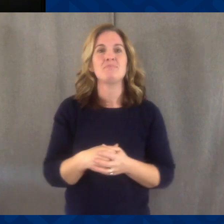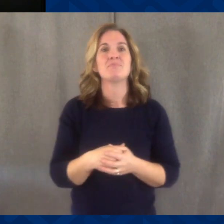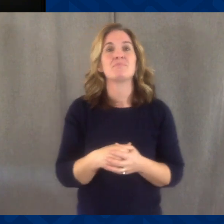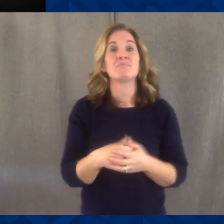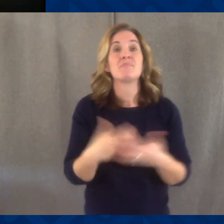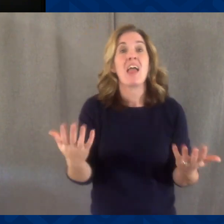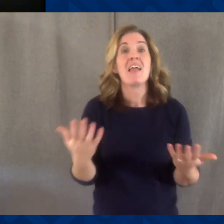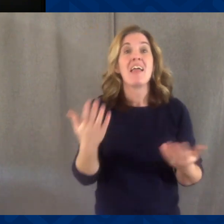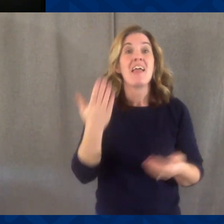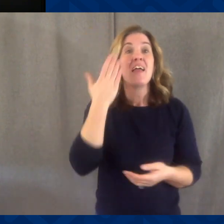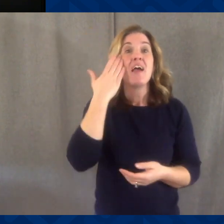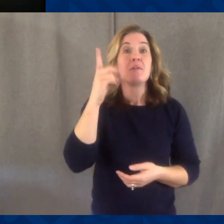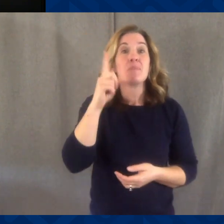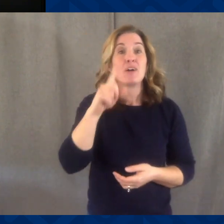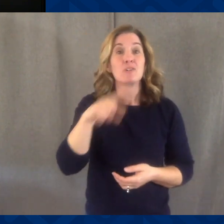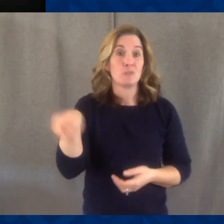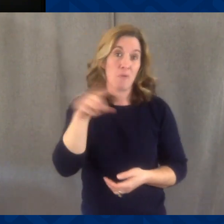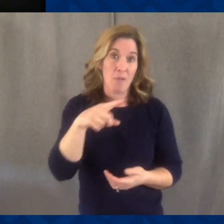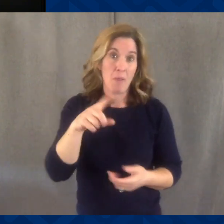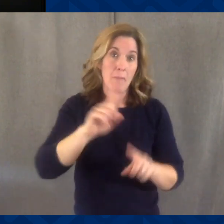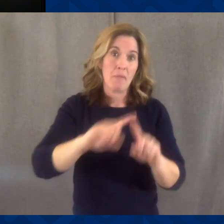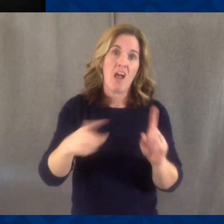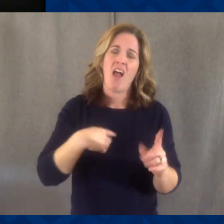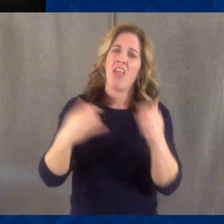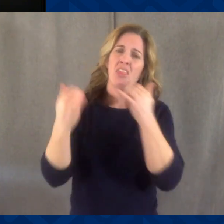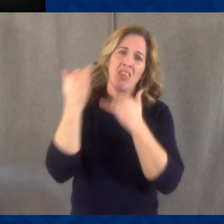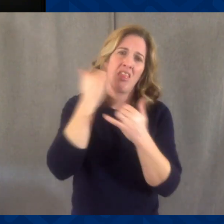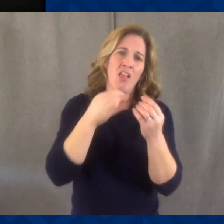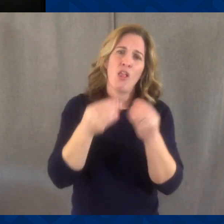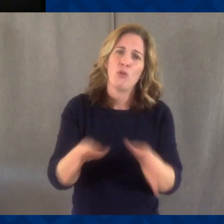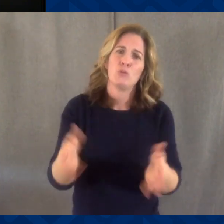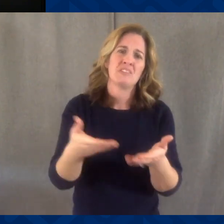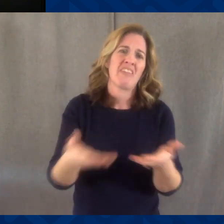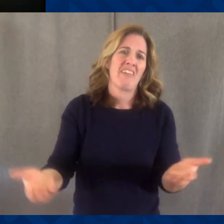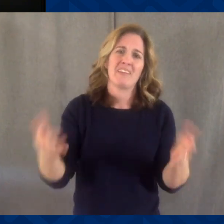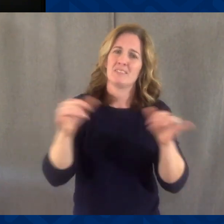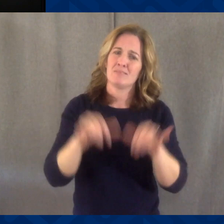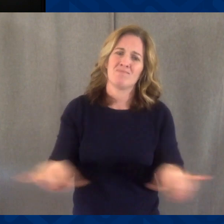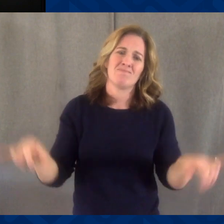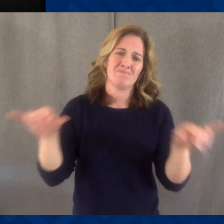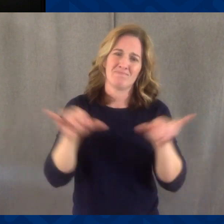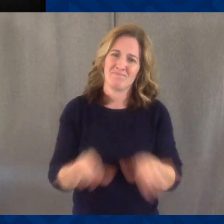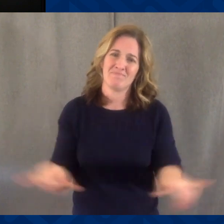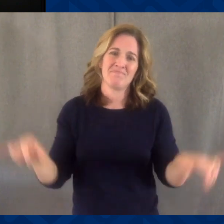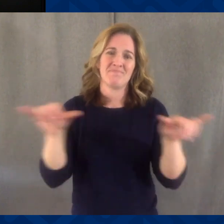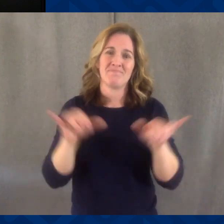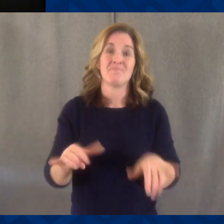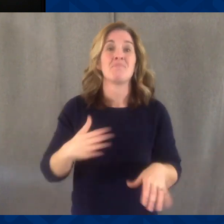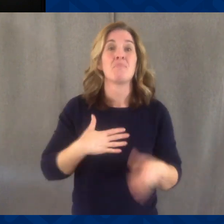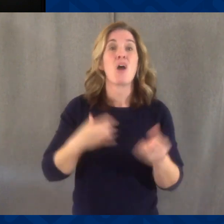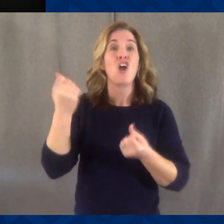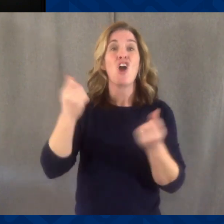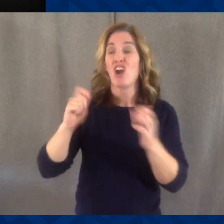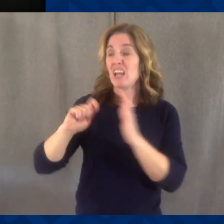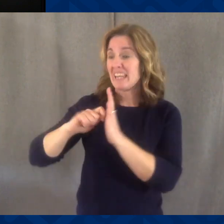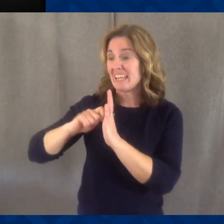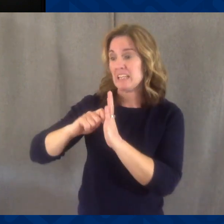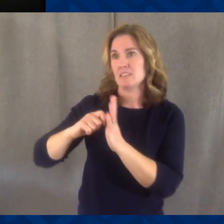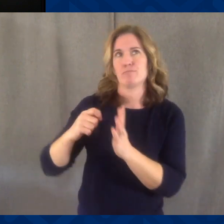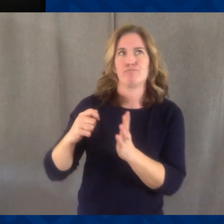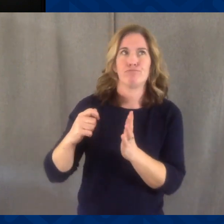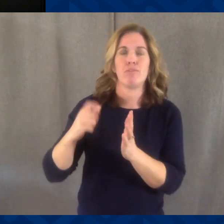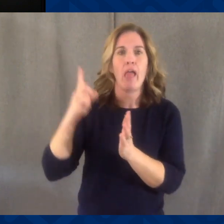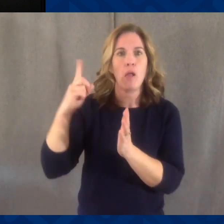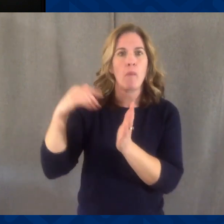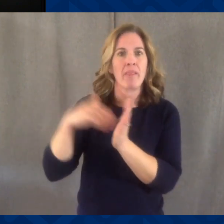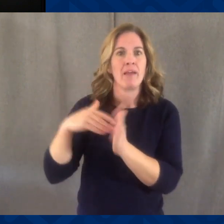but I lose stuff all the time, like all the time. I am constantly misplacing my car keys. It feels like 1,000 times a day.